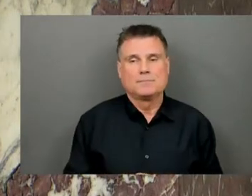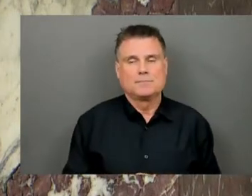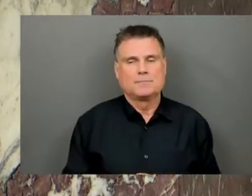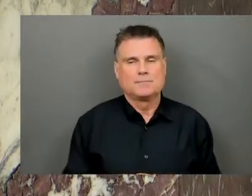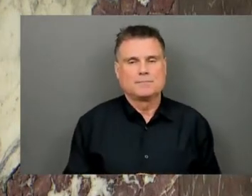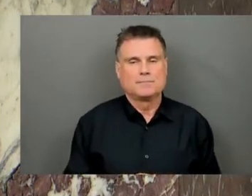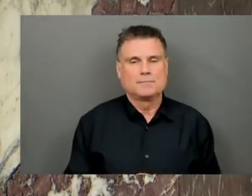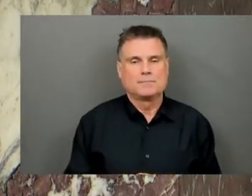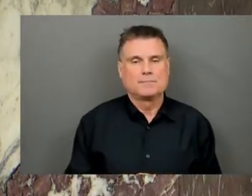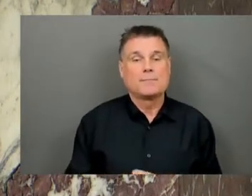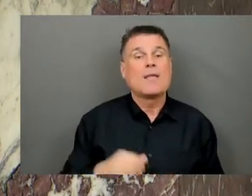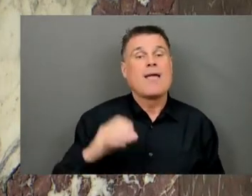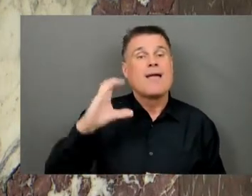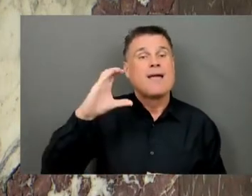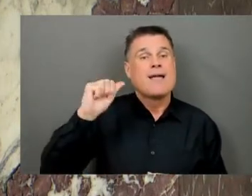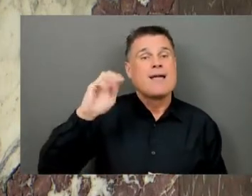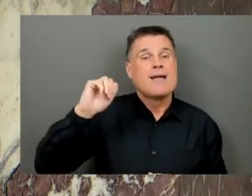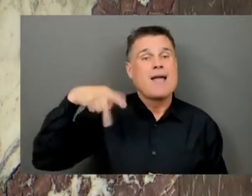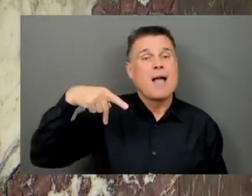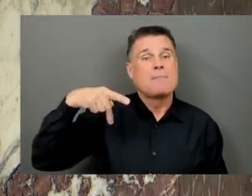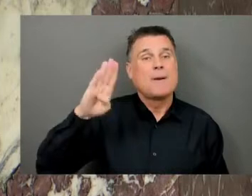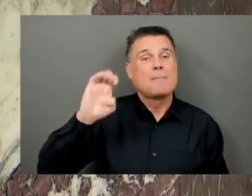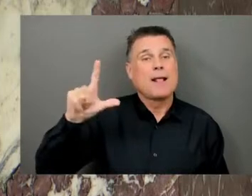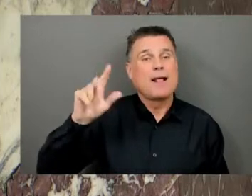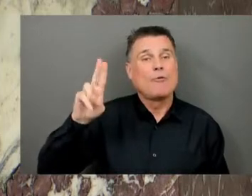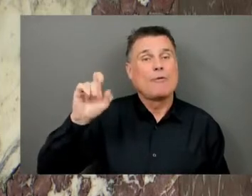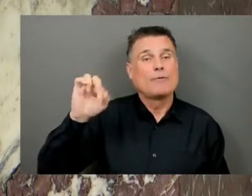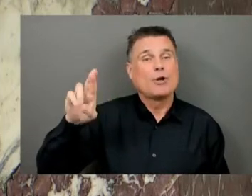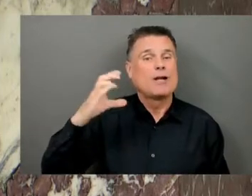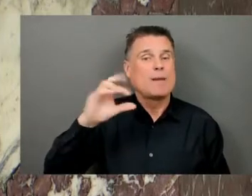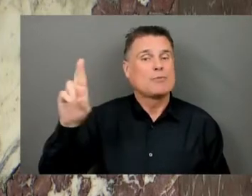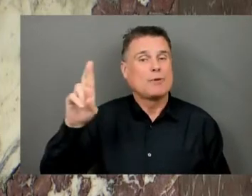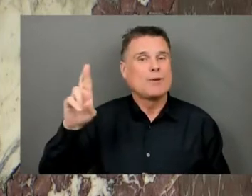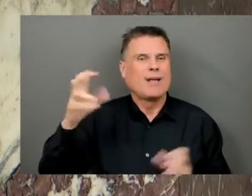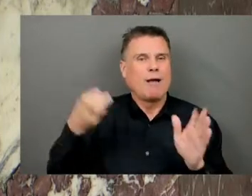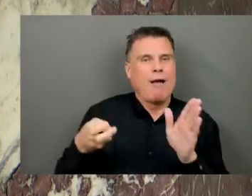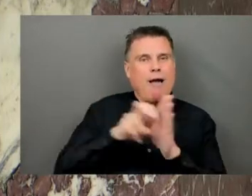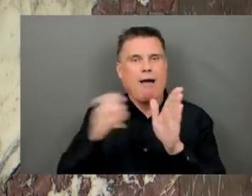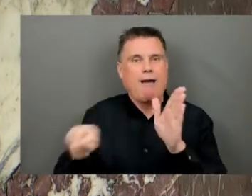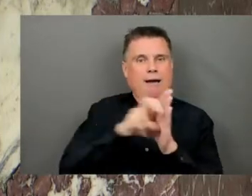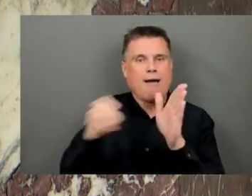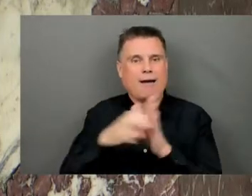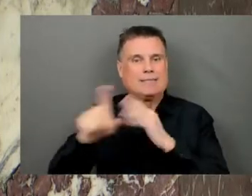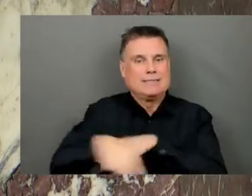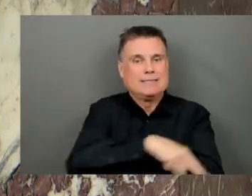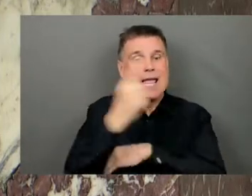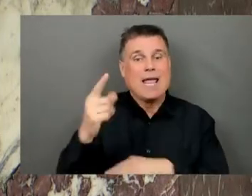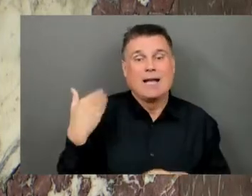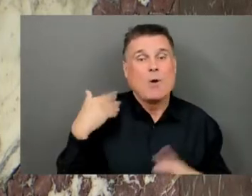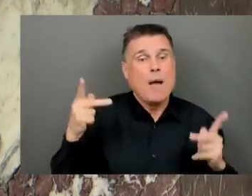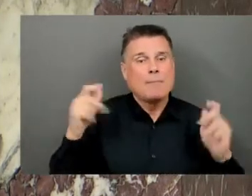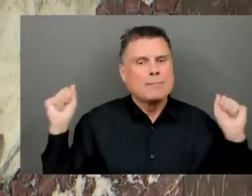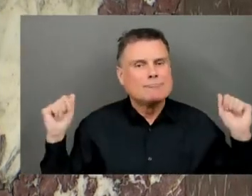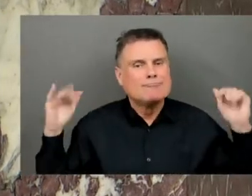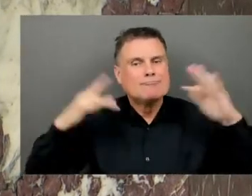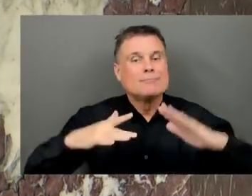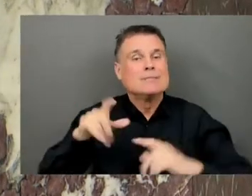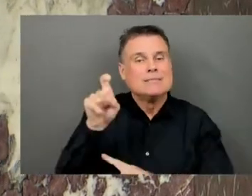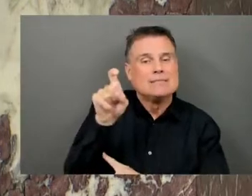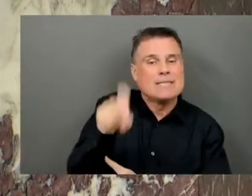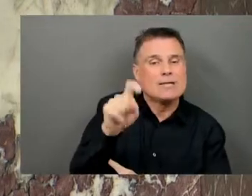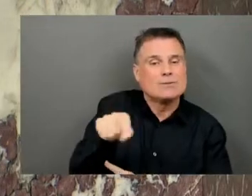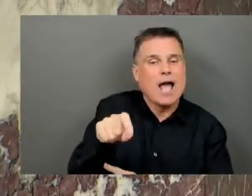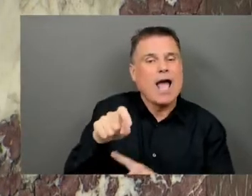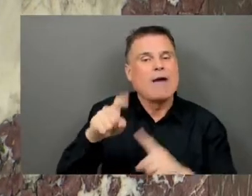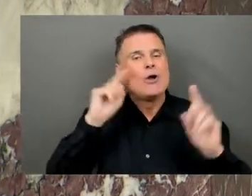families participated in the downtown Campbell River BIA Easter celebration event. It all started at about 11 a.m. and went